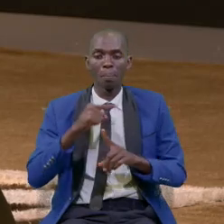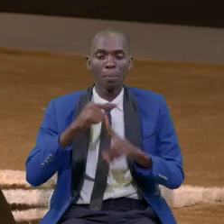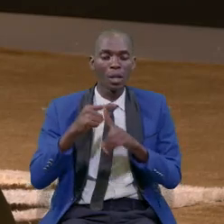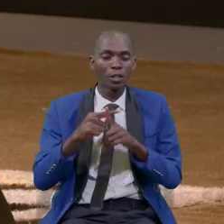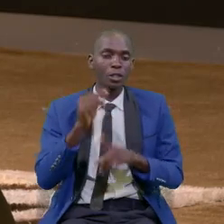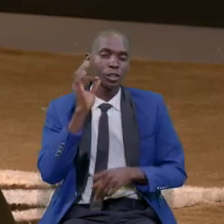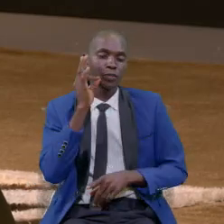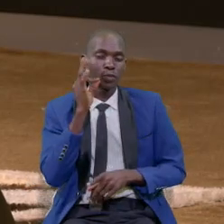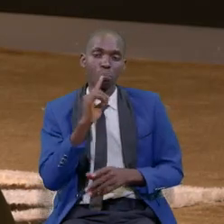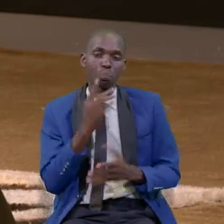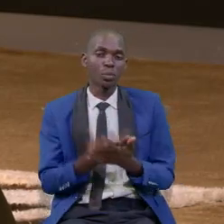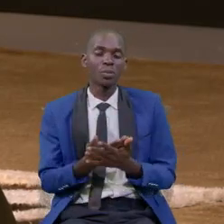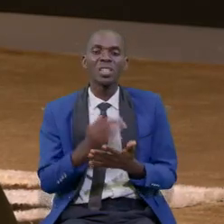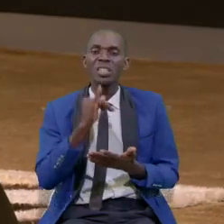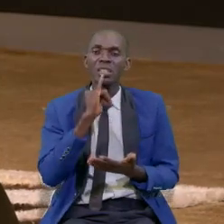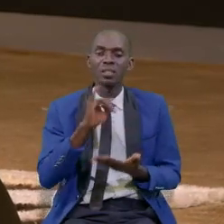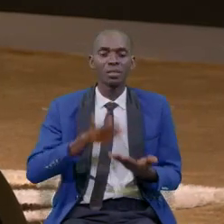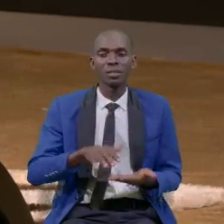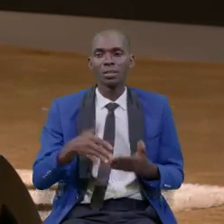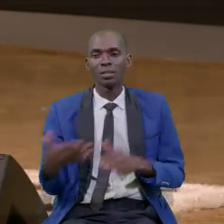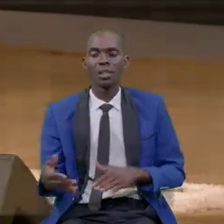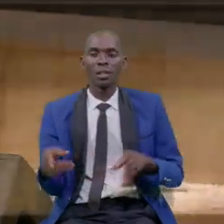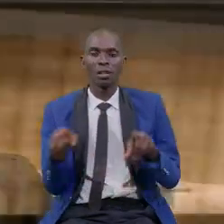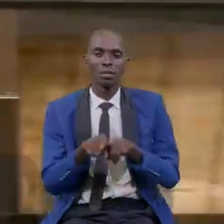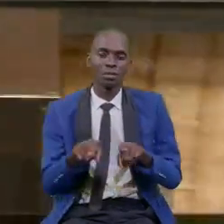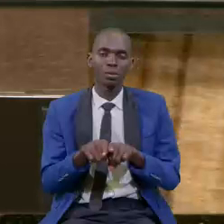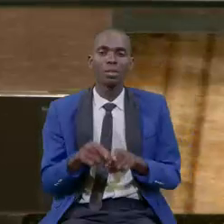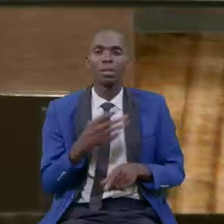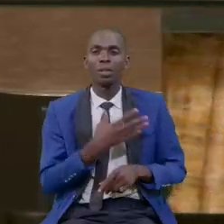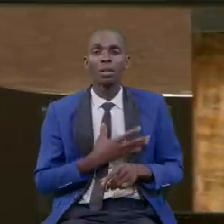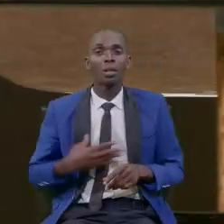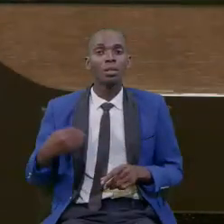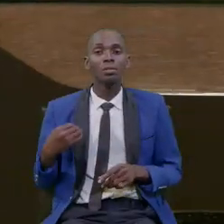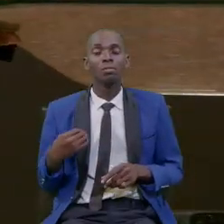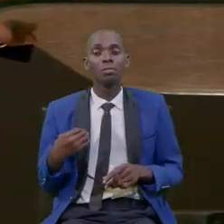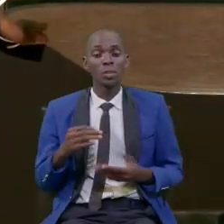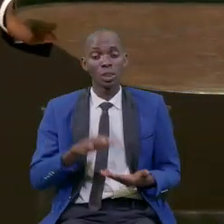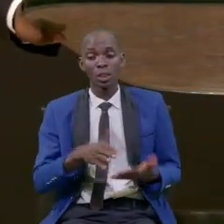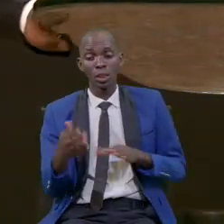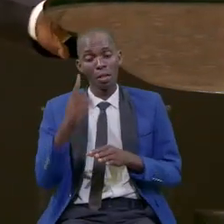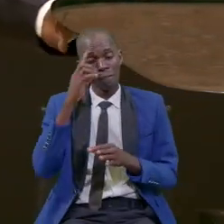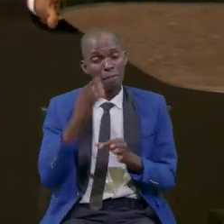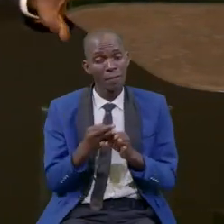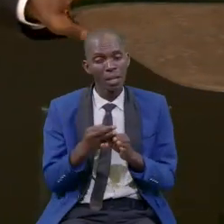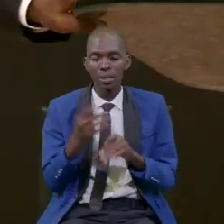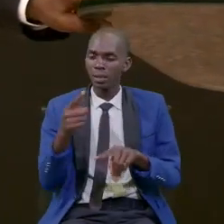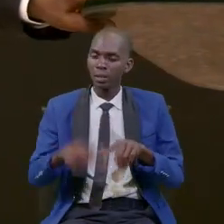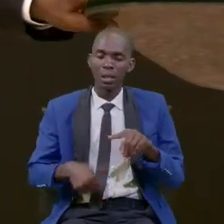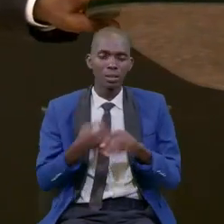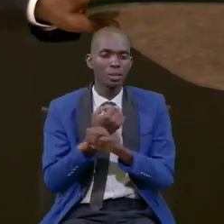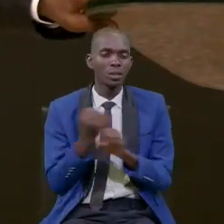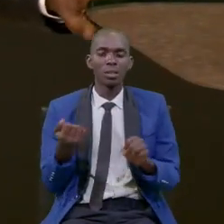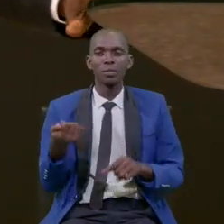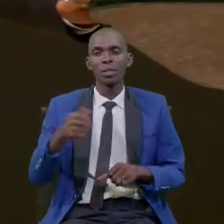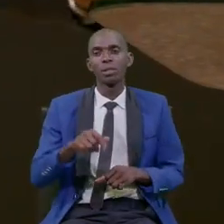fruit is dead also. And dead faith does not save